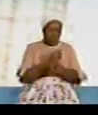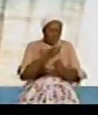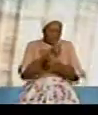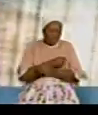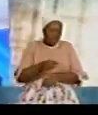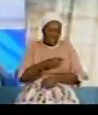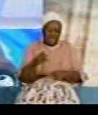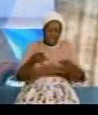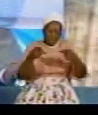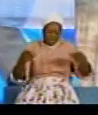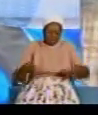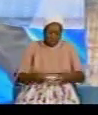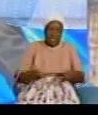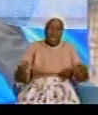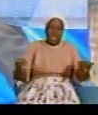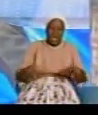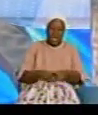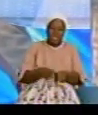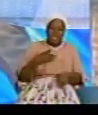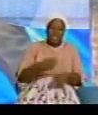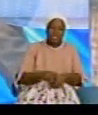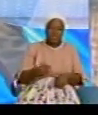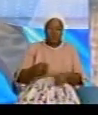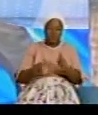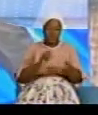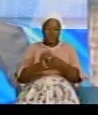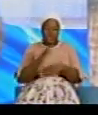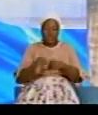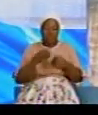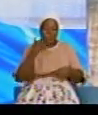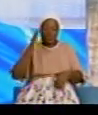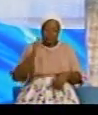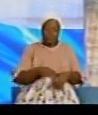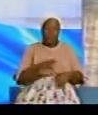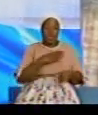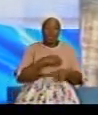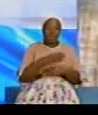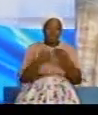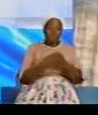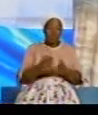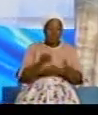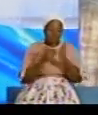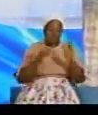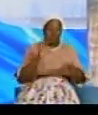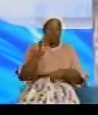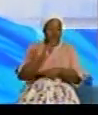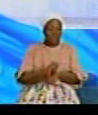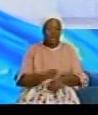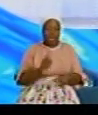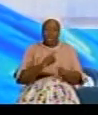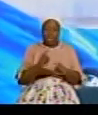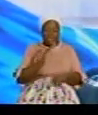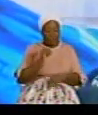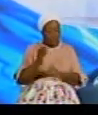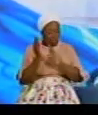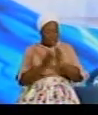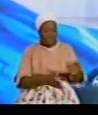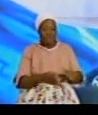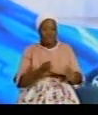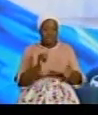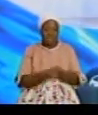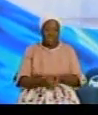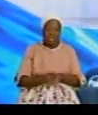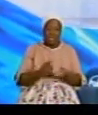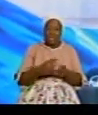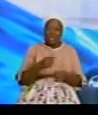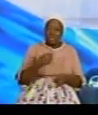position as perpetrators of tradition, and they didn't want to give that up. It says they